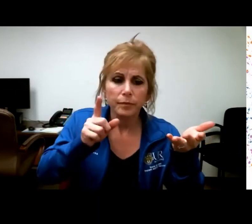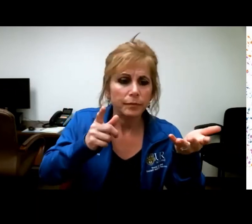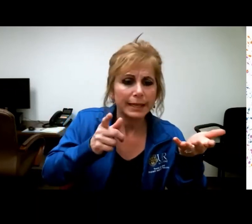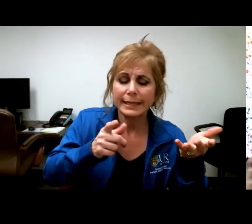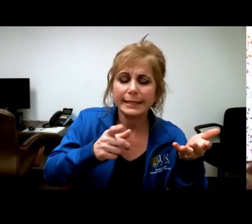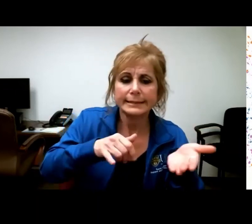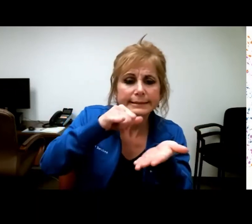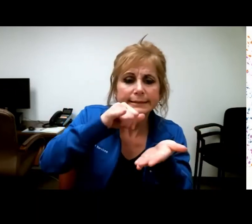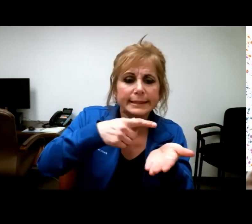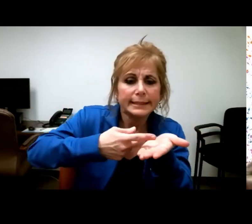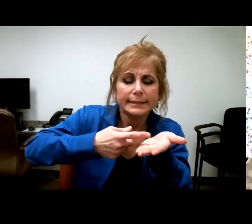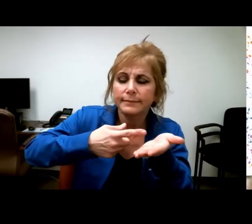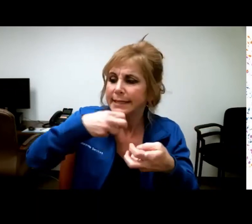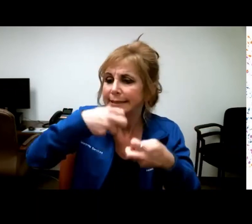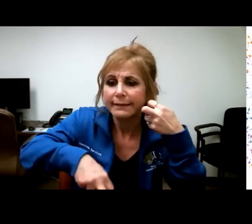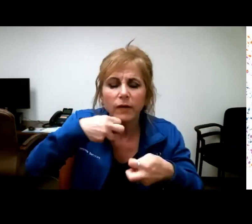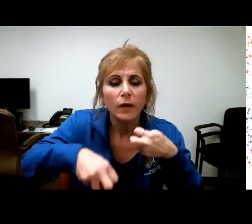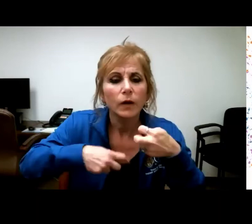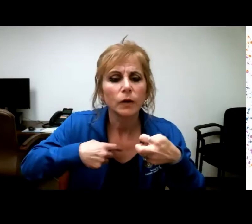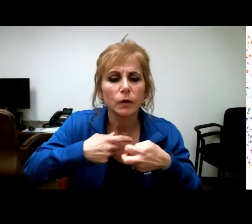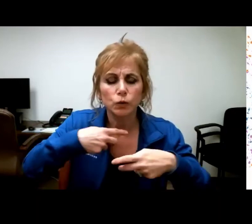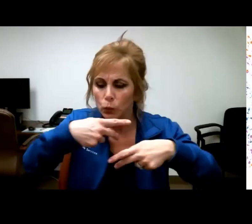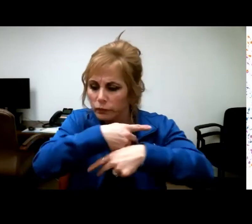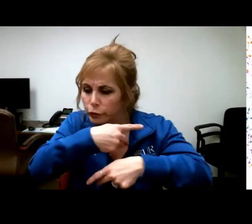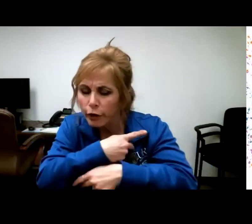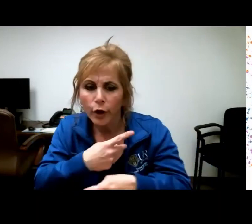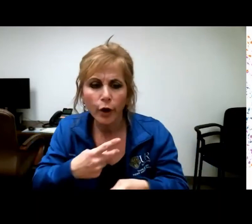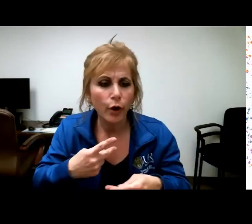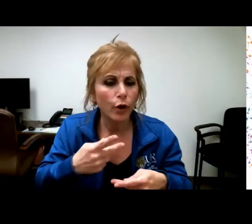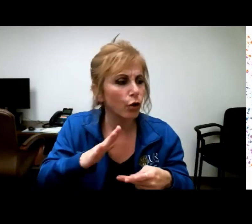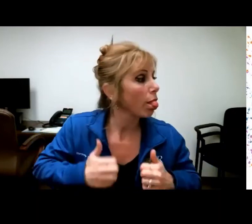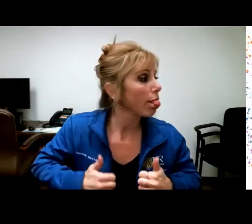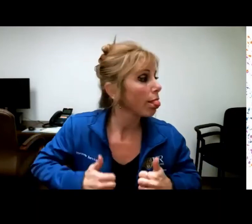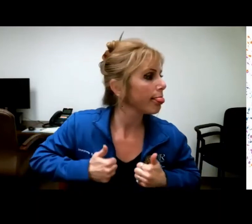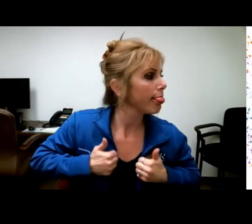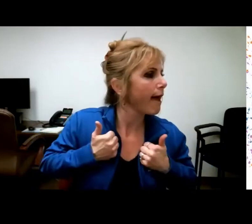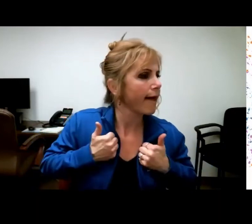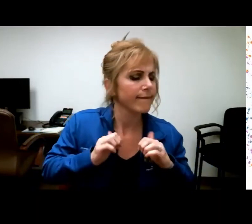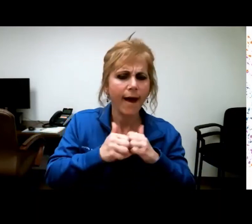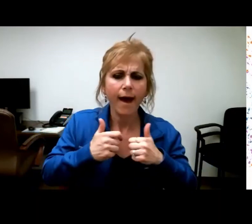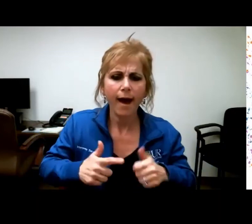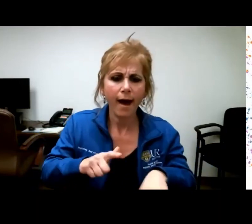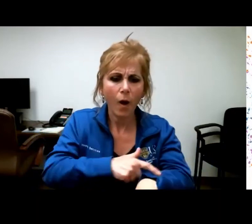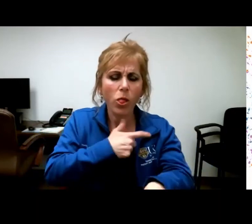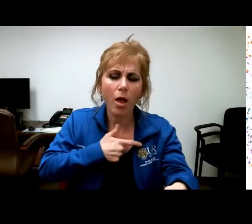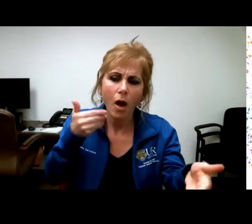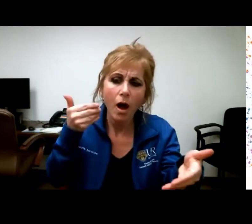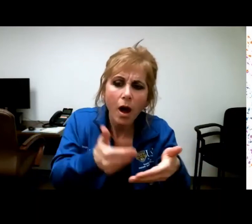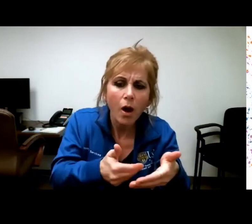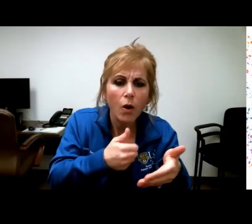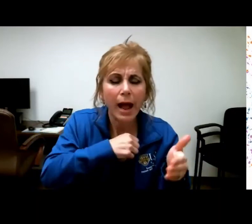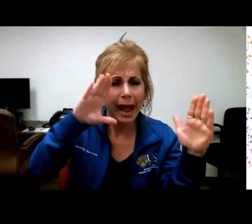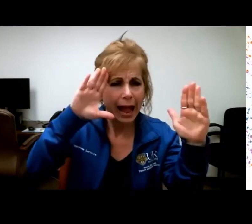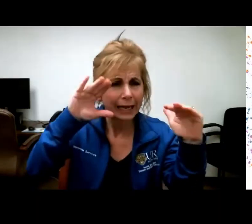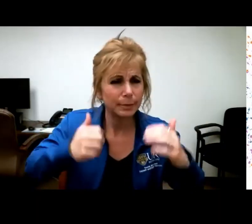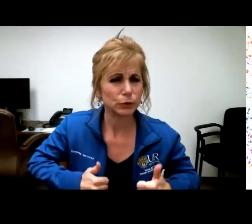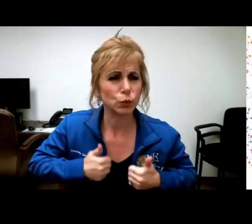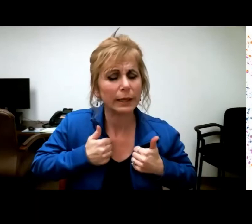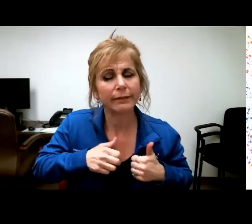it is compared with the life expectancy in the population. So if the life expectancy is 75 and you die at